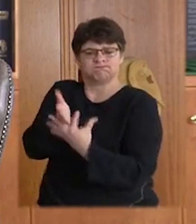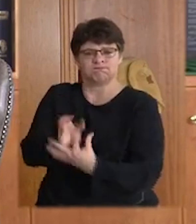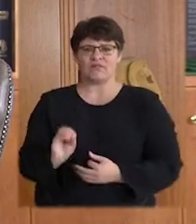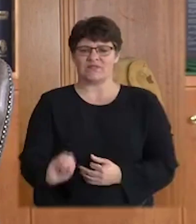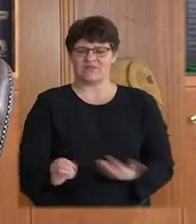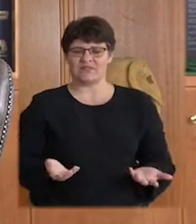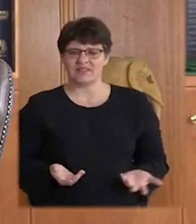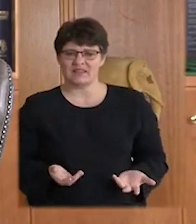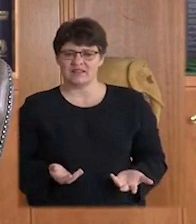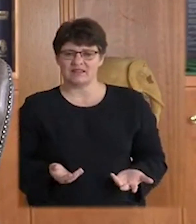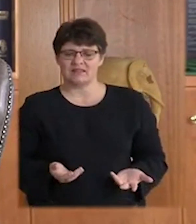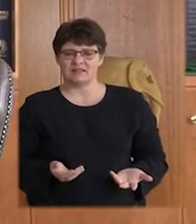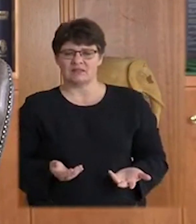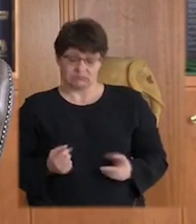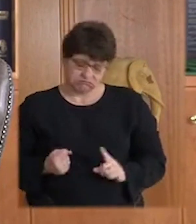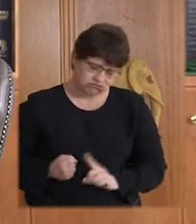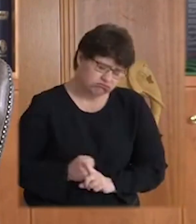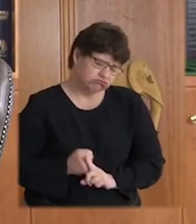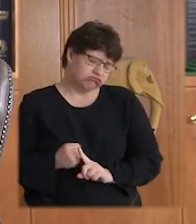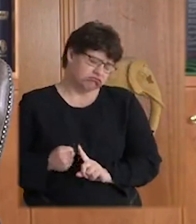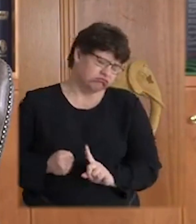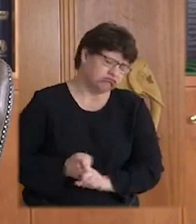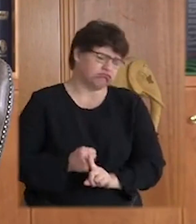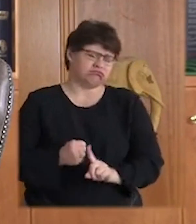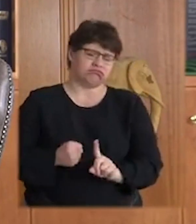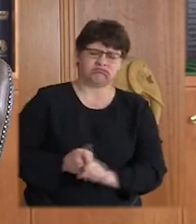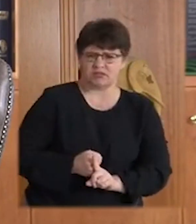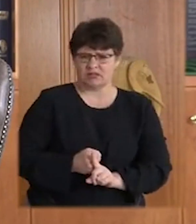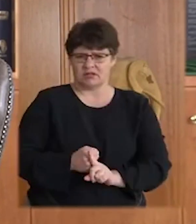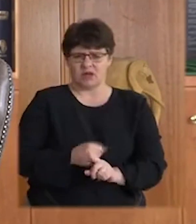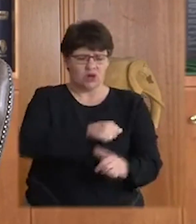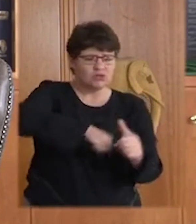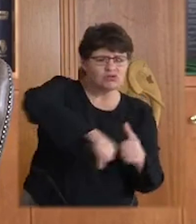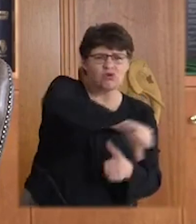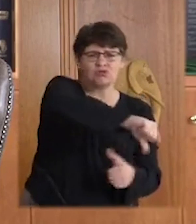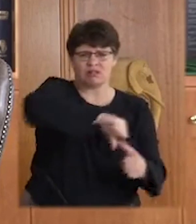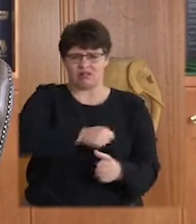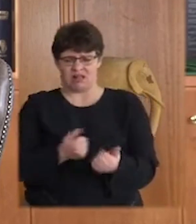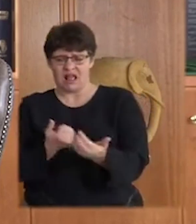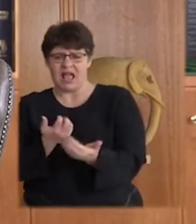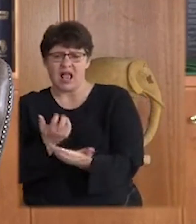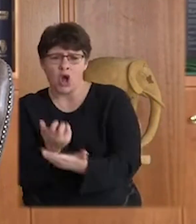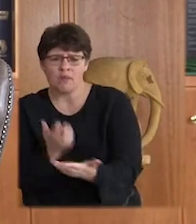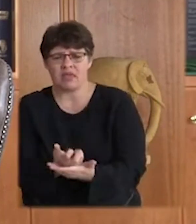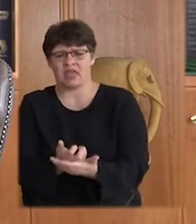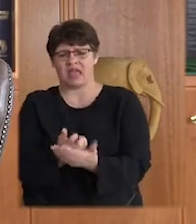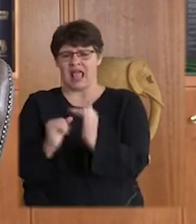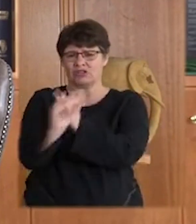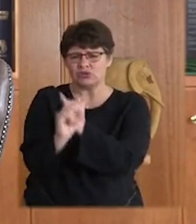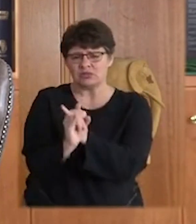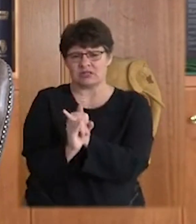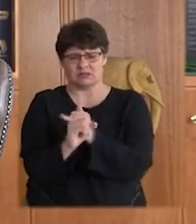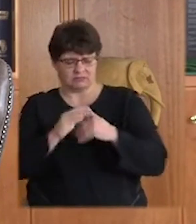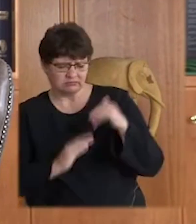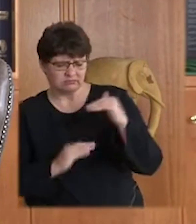We've been hard at work to rebuild our economy and strengthen our institutions. We